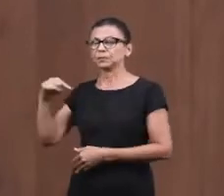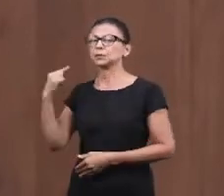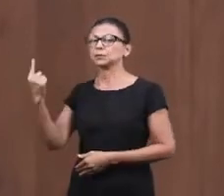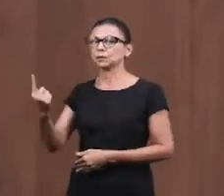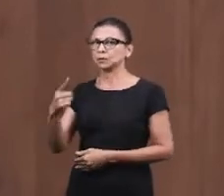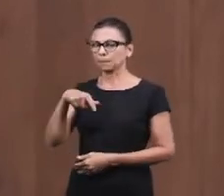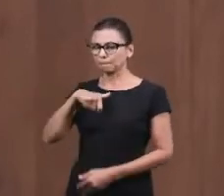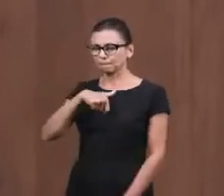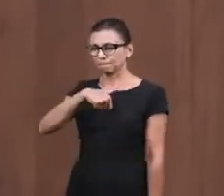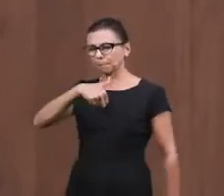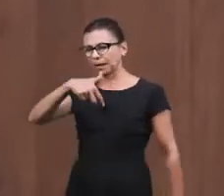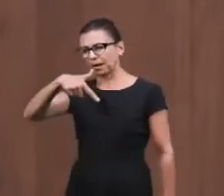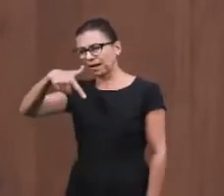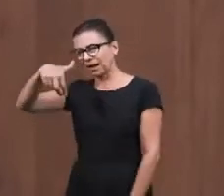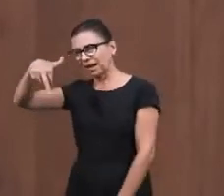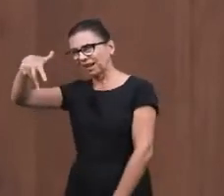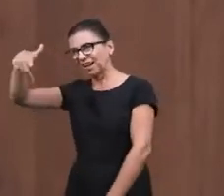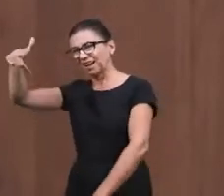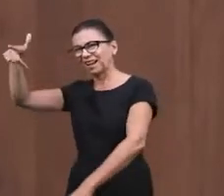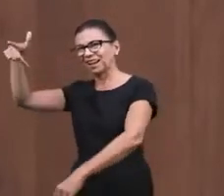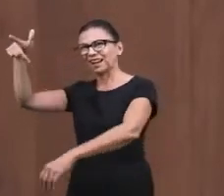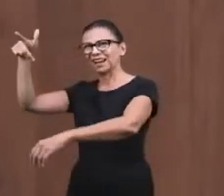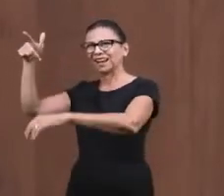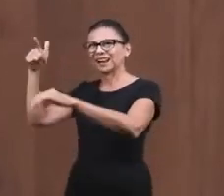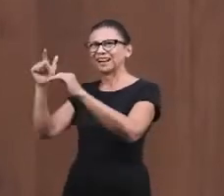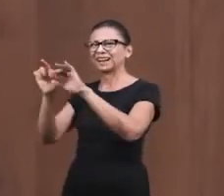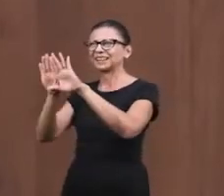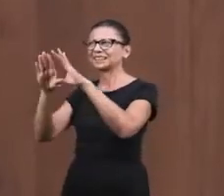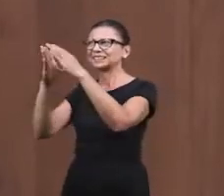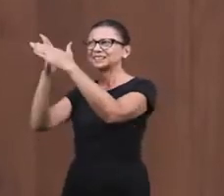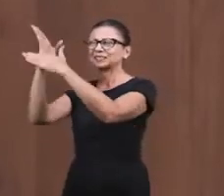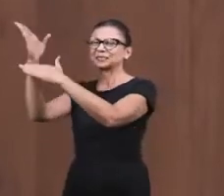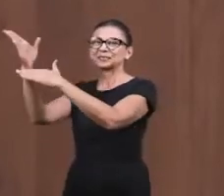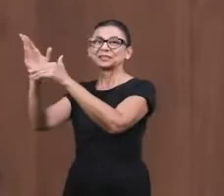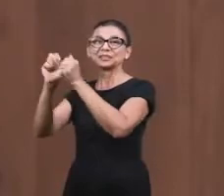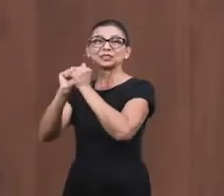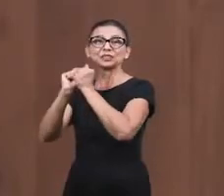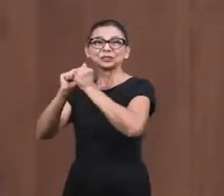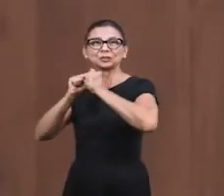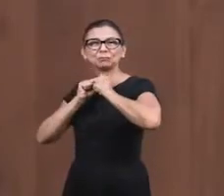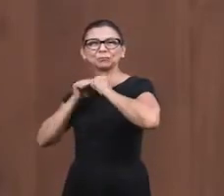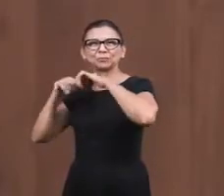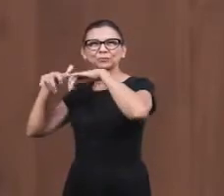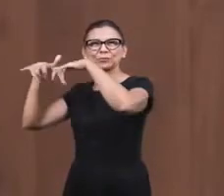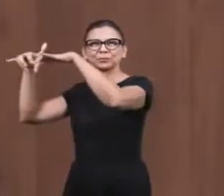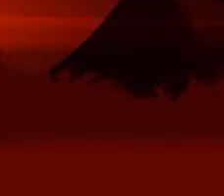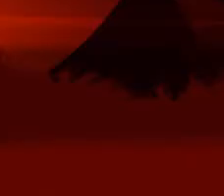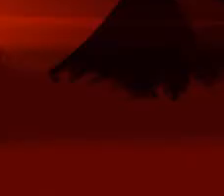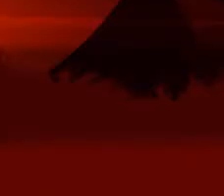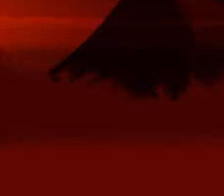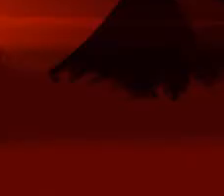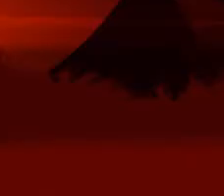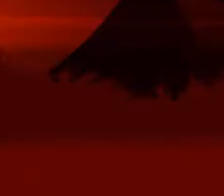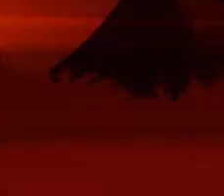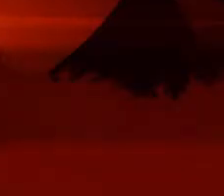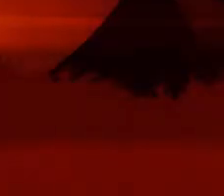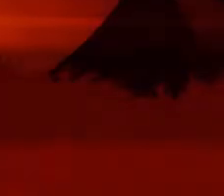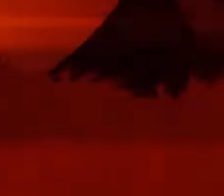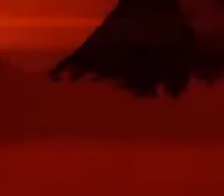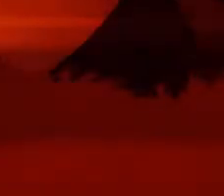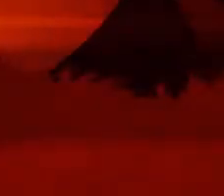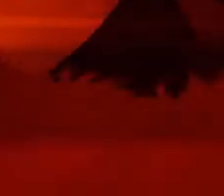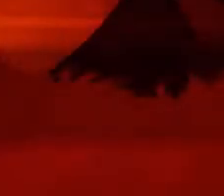Lord, we're all going to be walking together and we will get there to eternity. Amen.